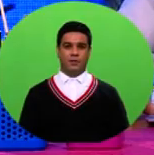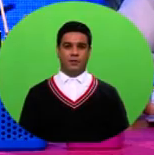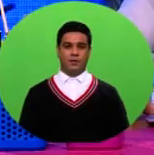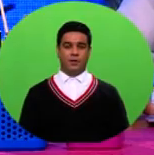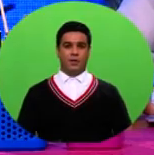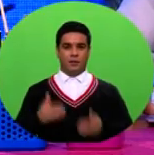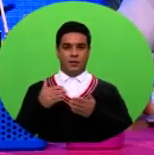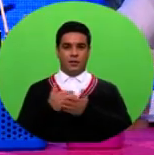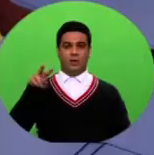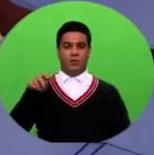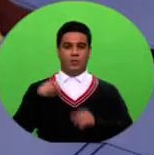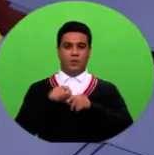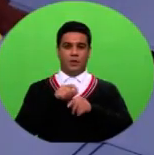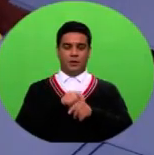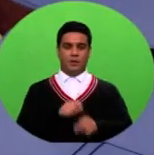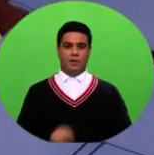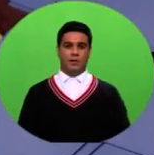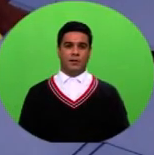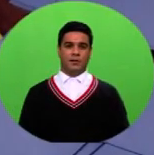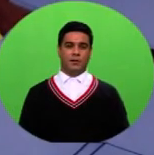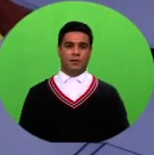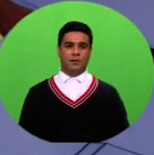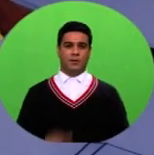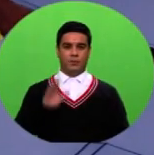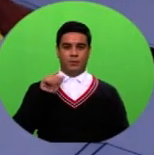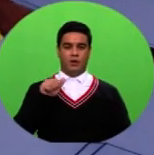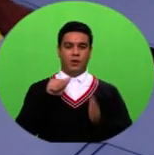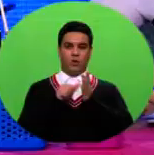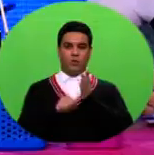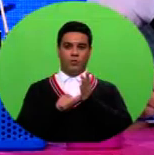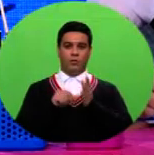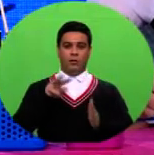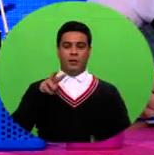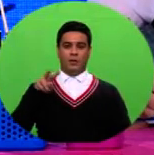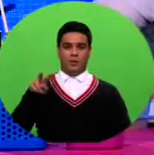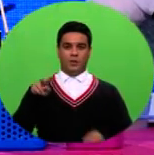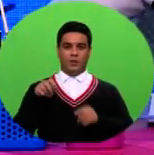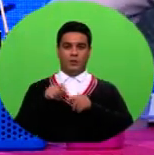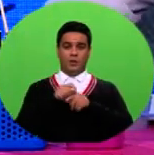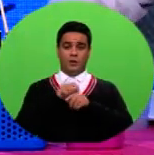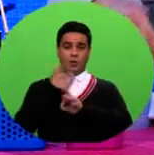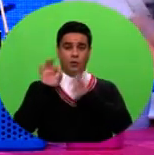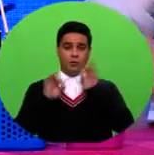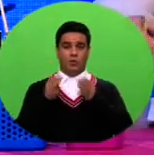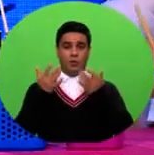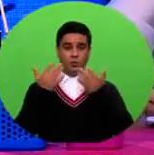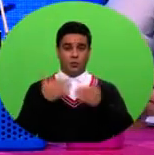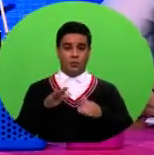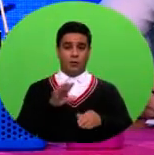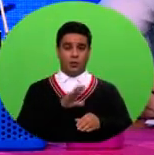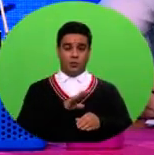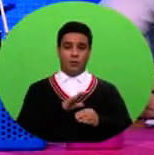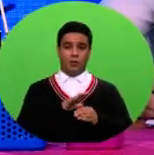yana 120, 3-chi yon yoqi va 60 o'lchab olganimizdan keyin bu